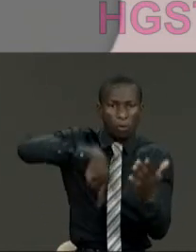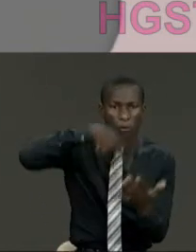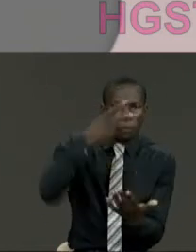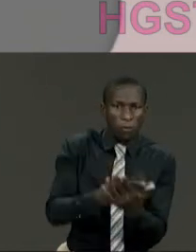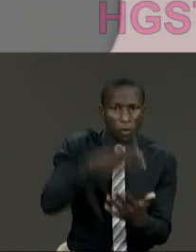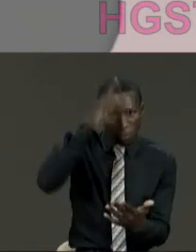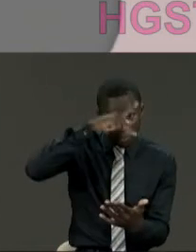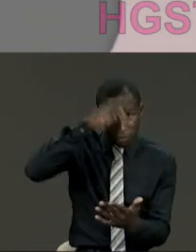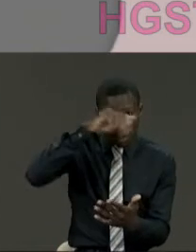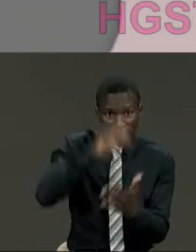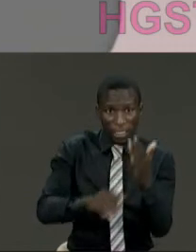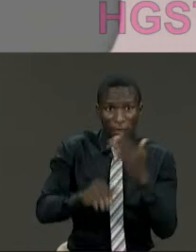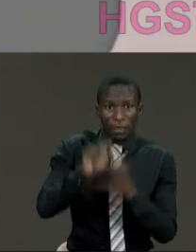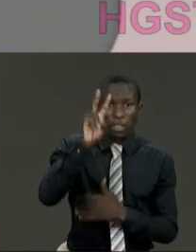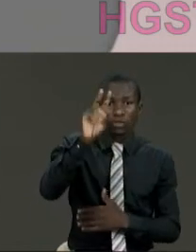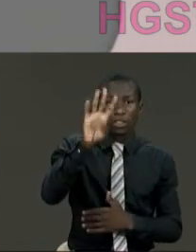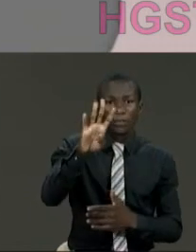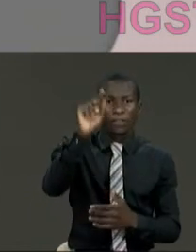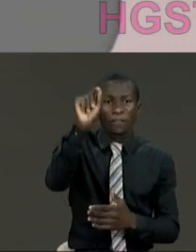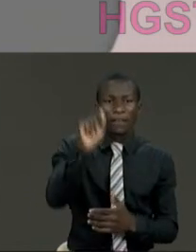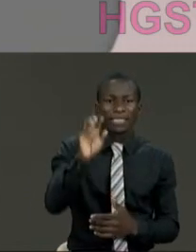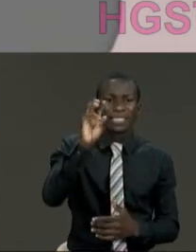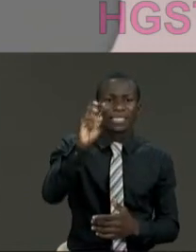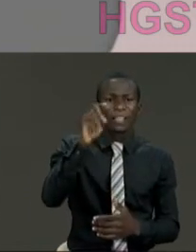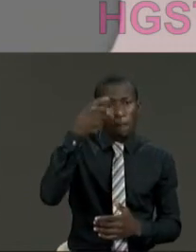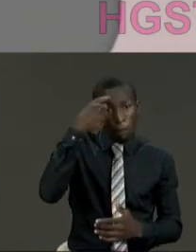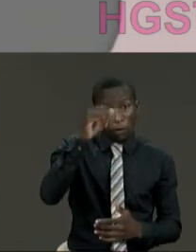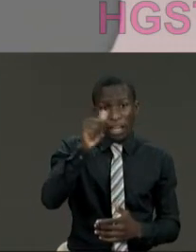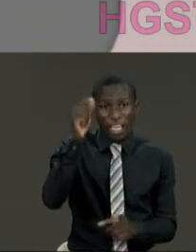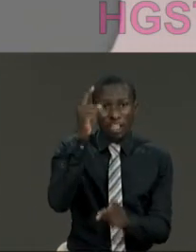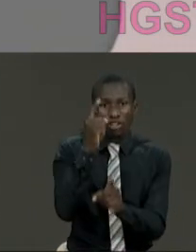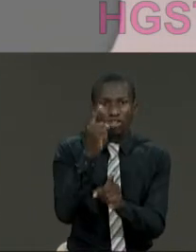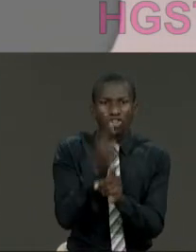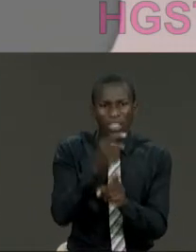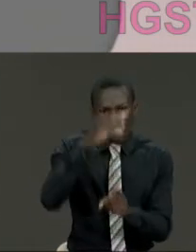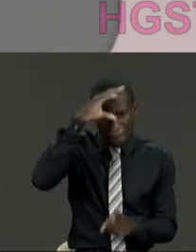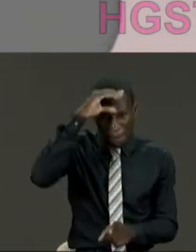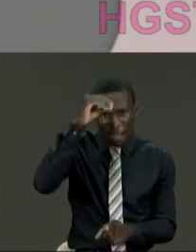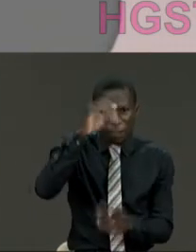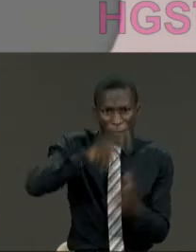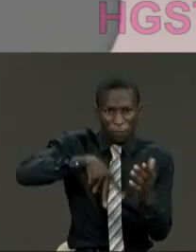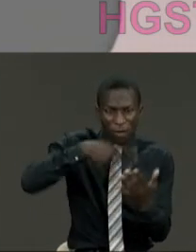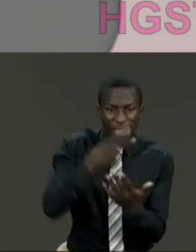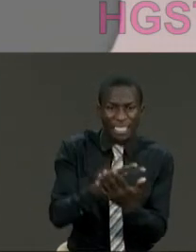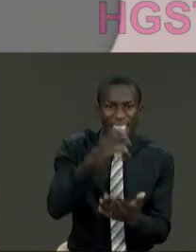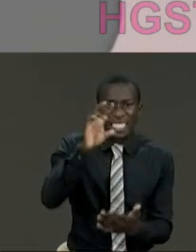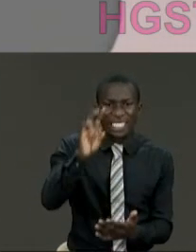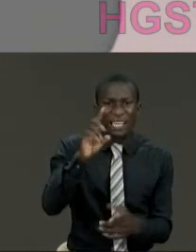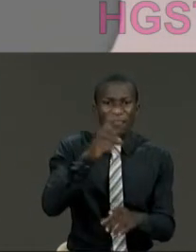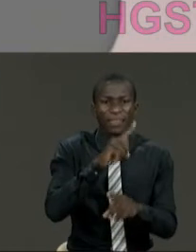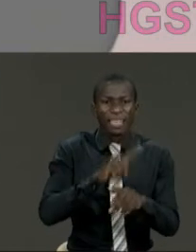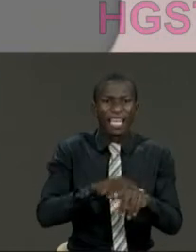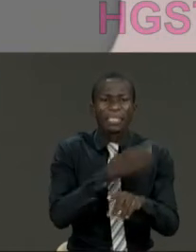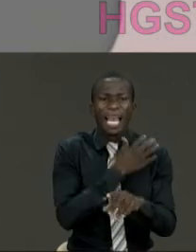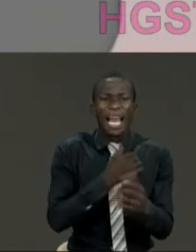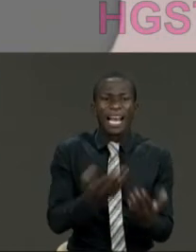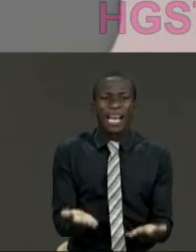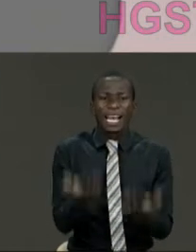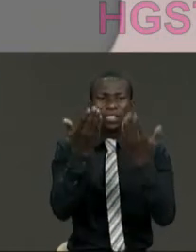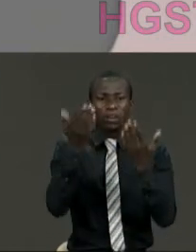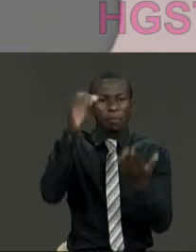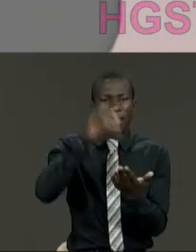Proverbs 24:16. "For a just man falleth seven times and rises up again, but the wicked shall